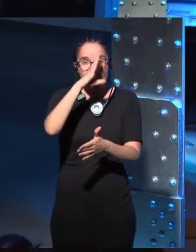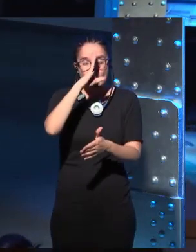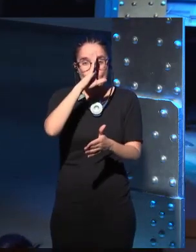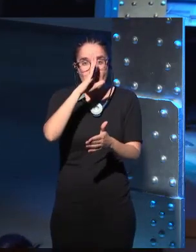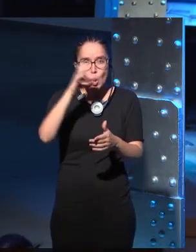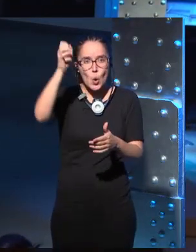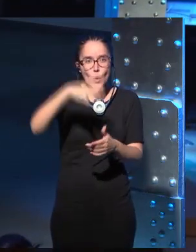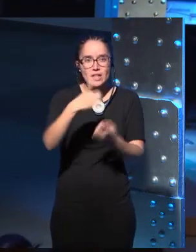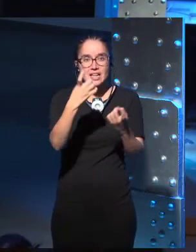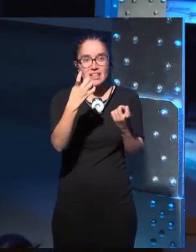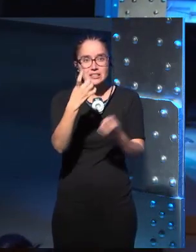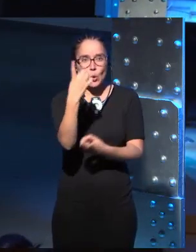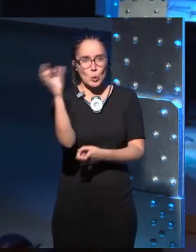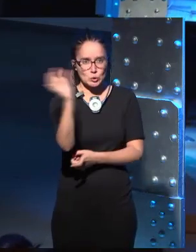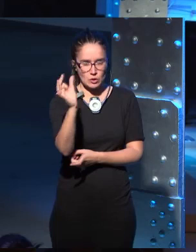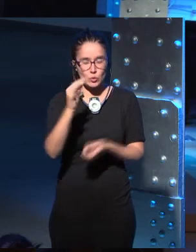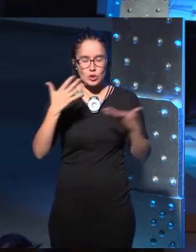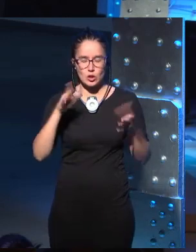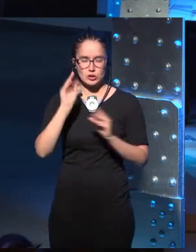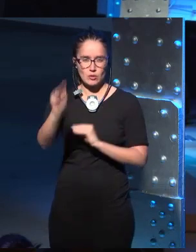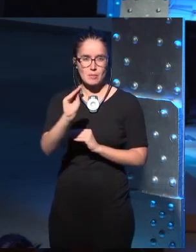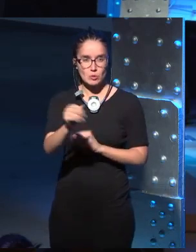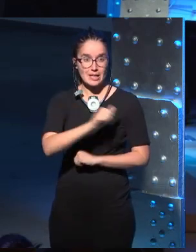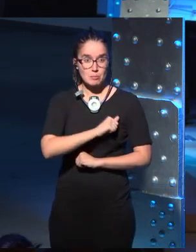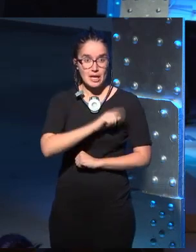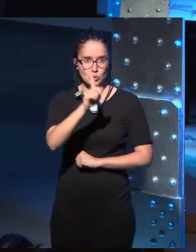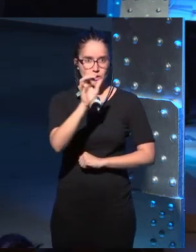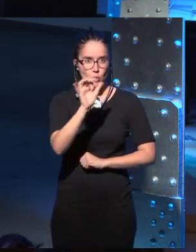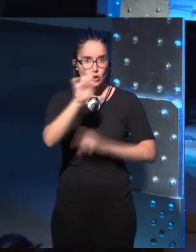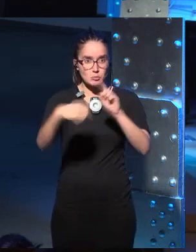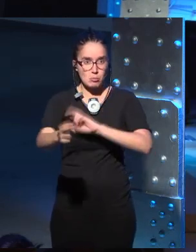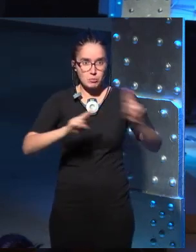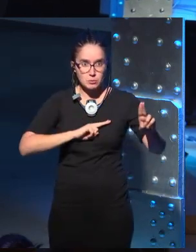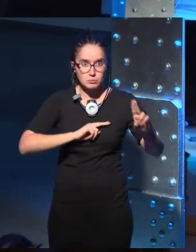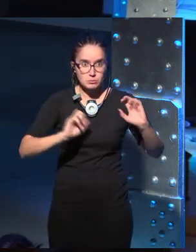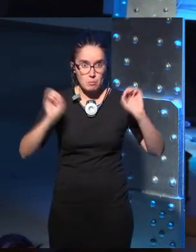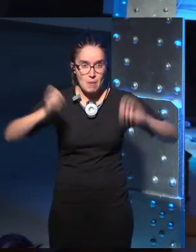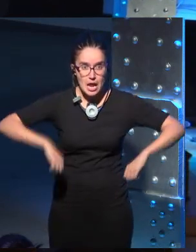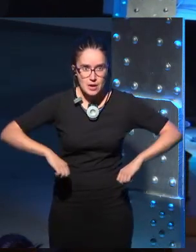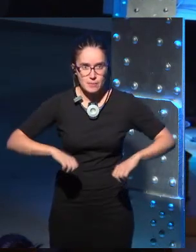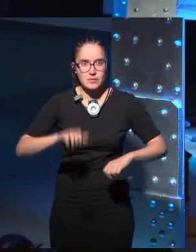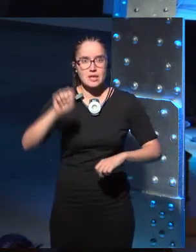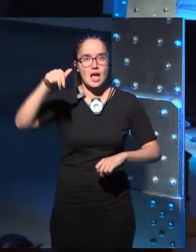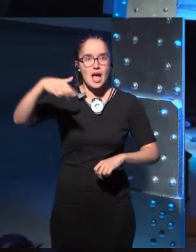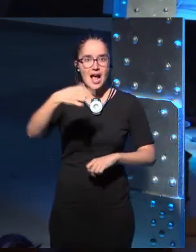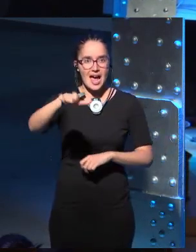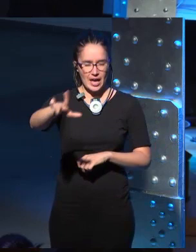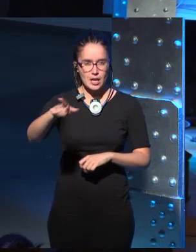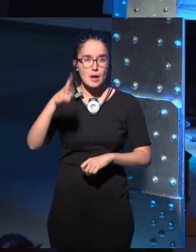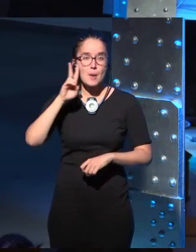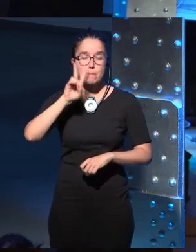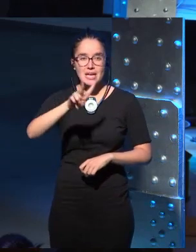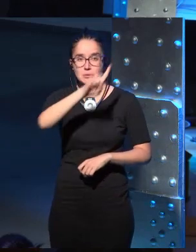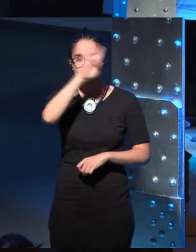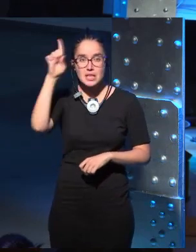ask you a question, and you wait for 1 second to answer, okay? Angel, can you see Madrid from the